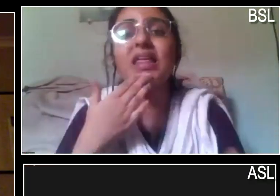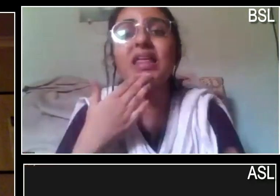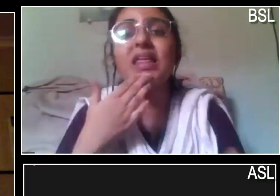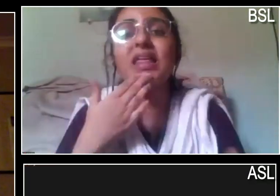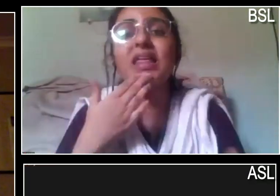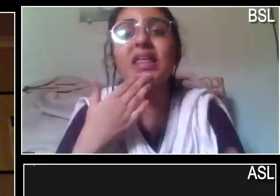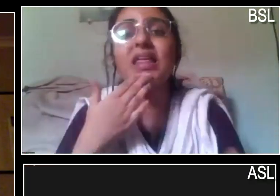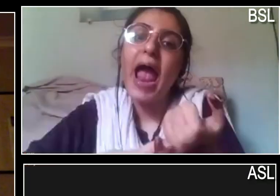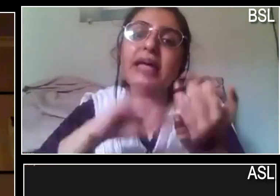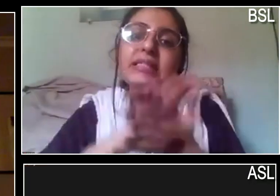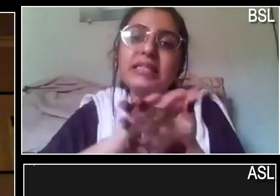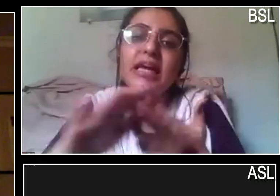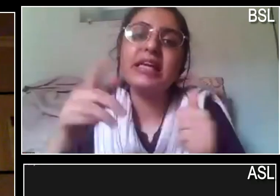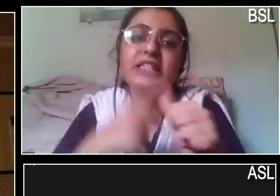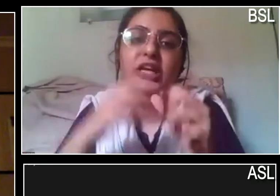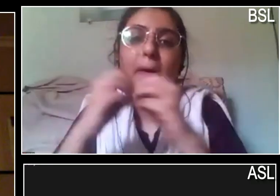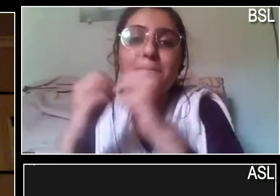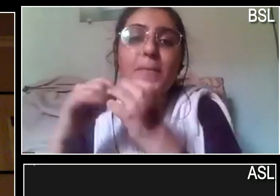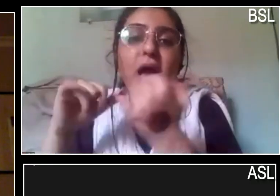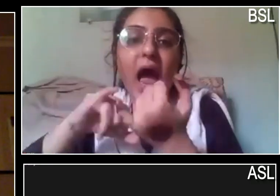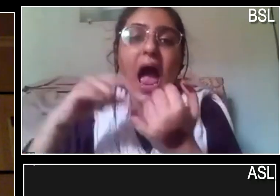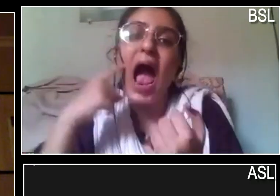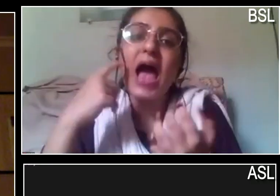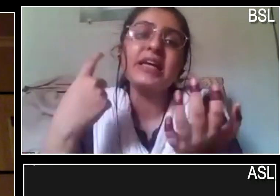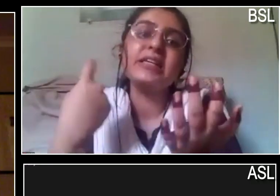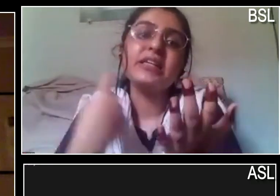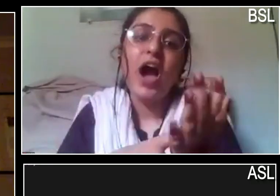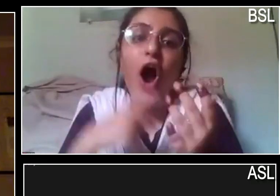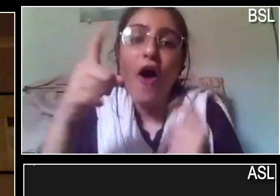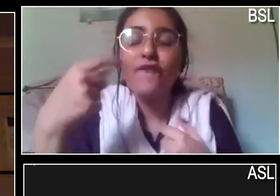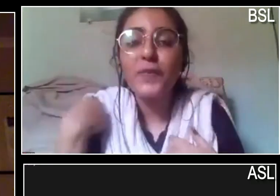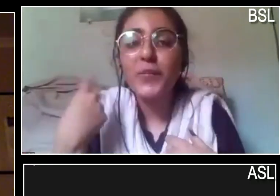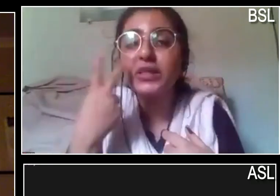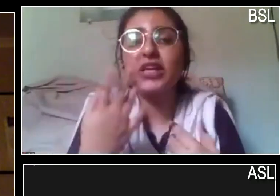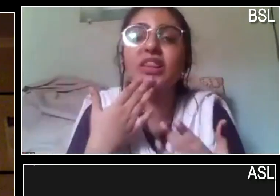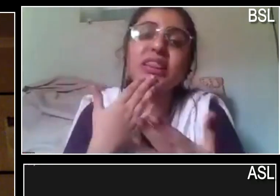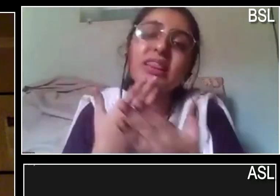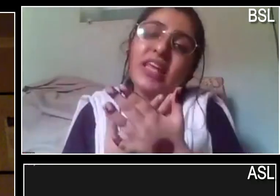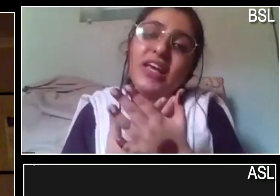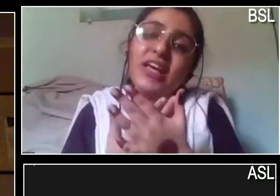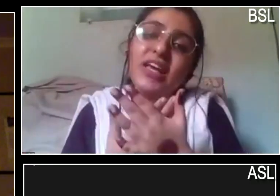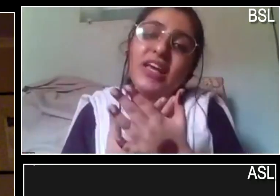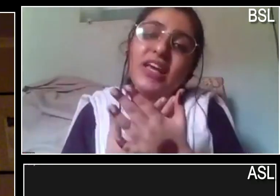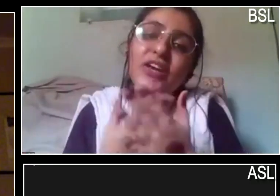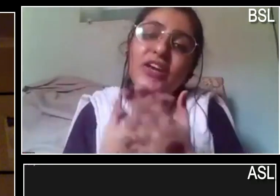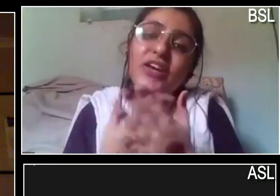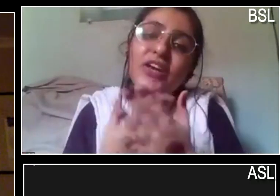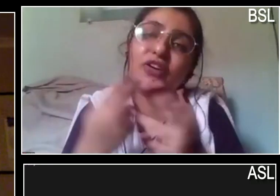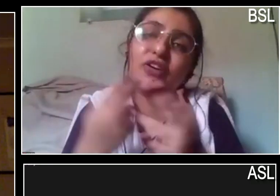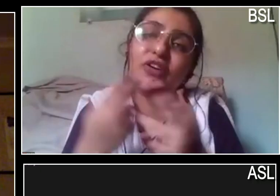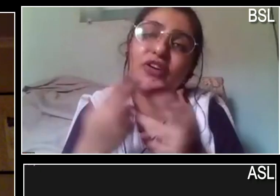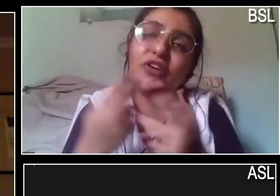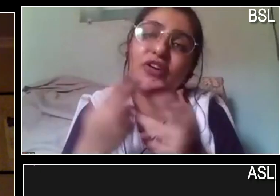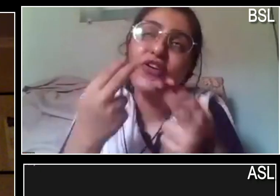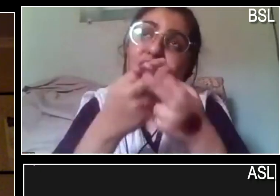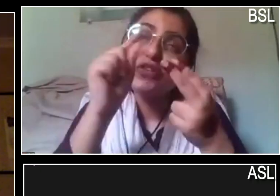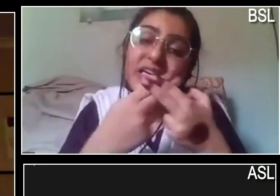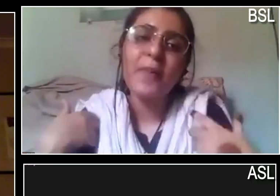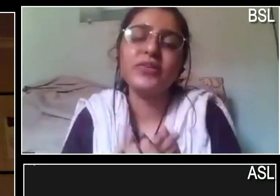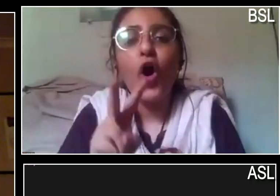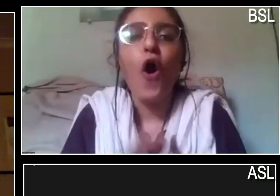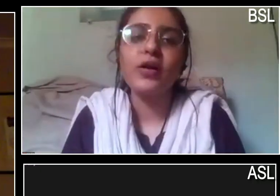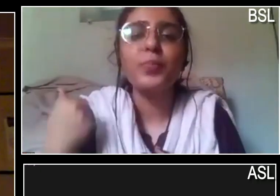introduction, and I'm delighted to be part of this webinar. I'm going to speak fairly